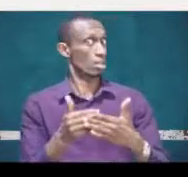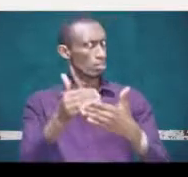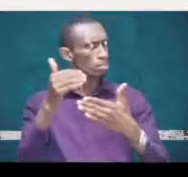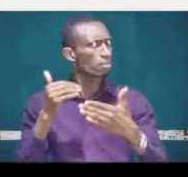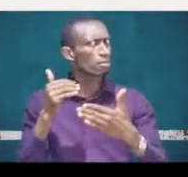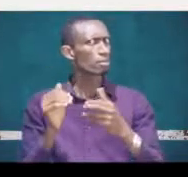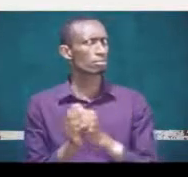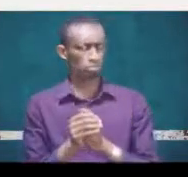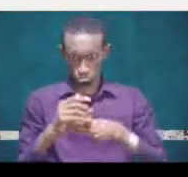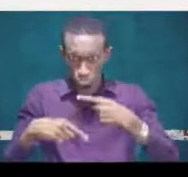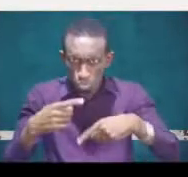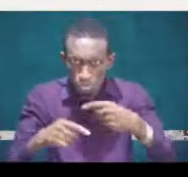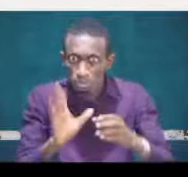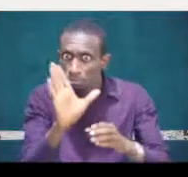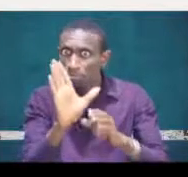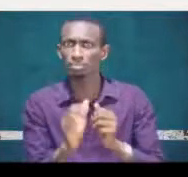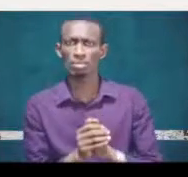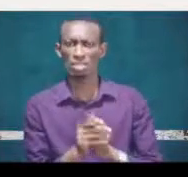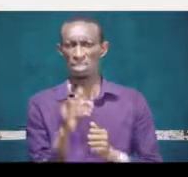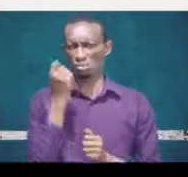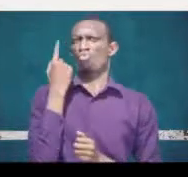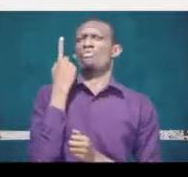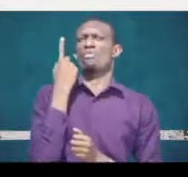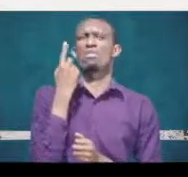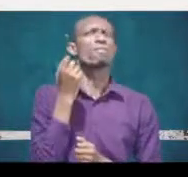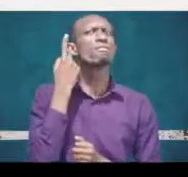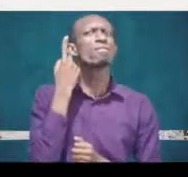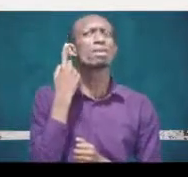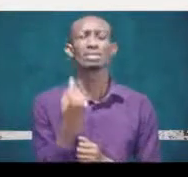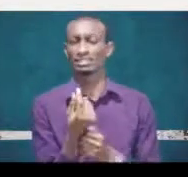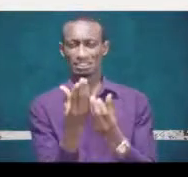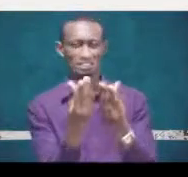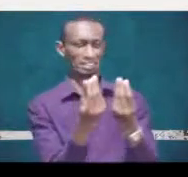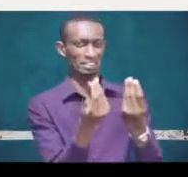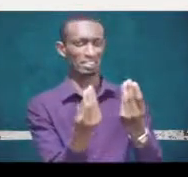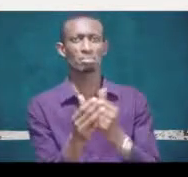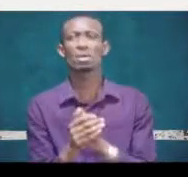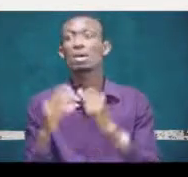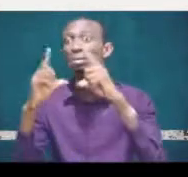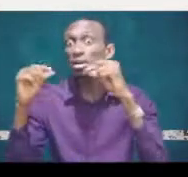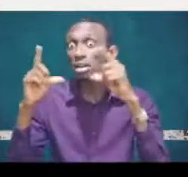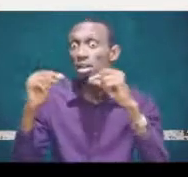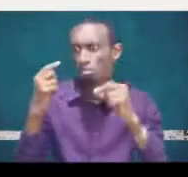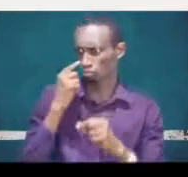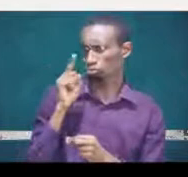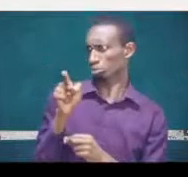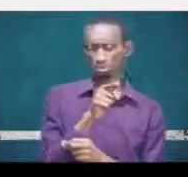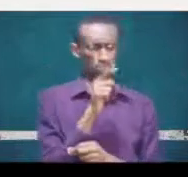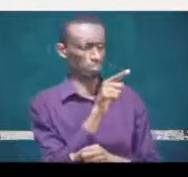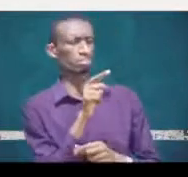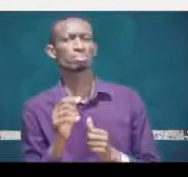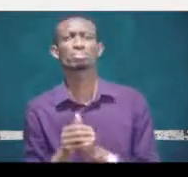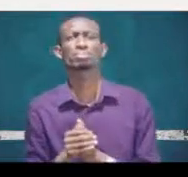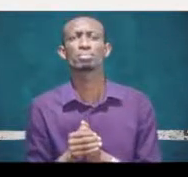Before we continue, let us understand some of the simple terms we are going to meet.